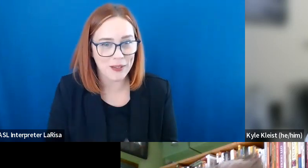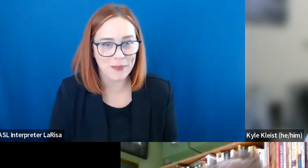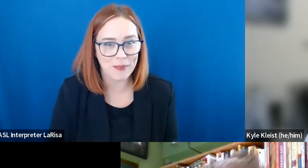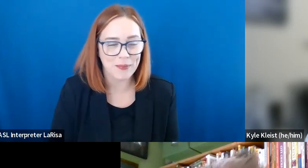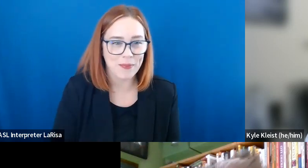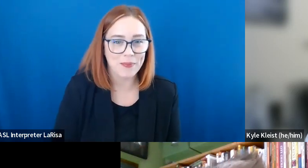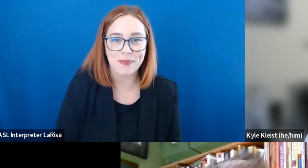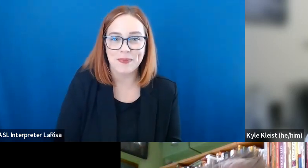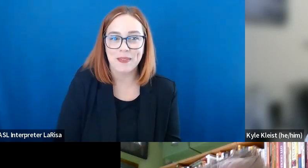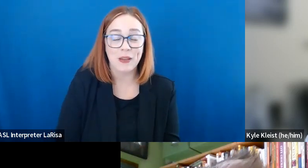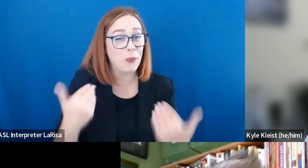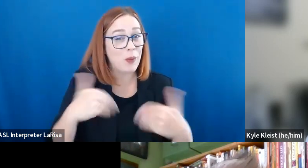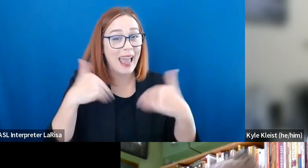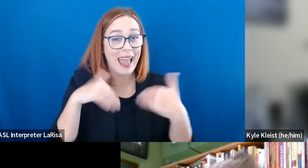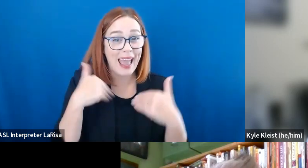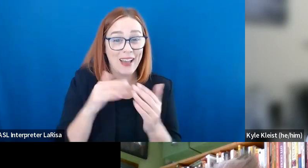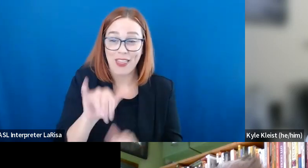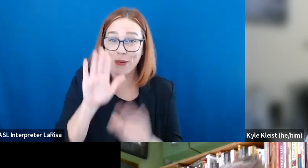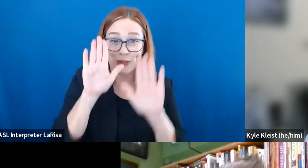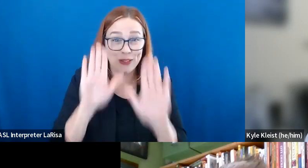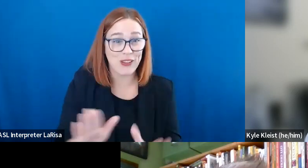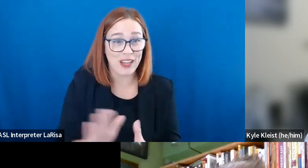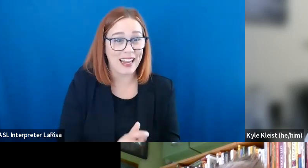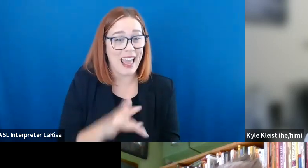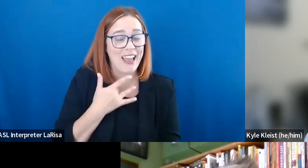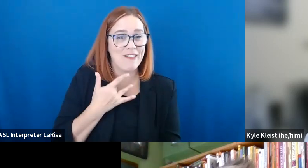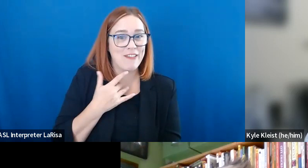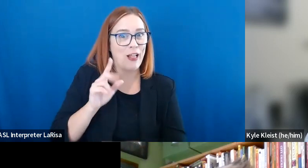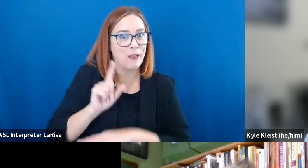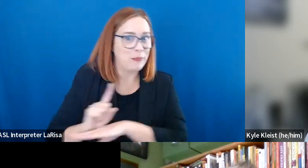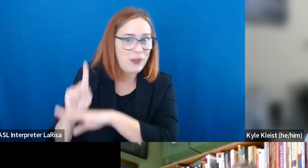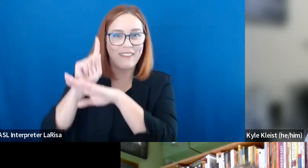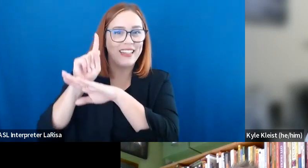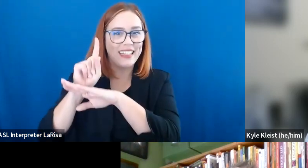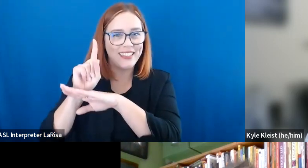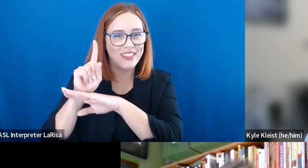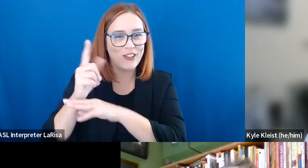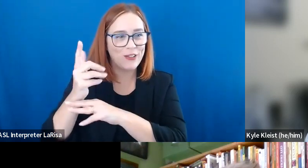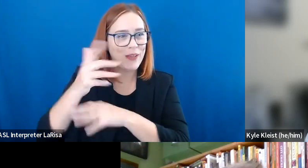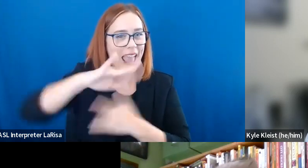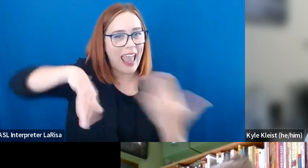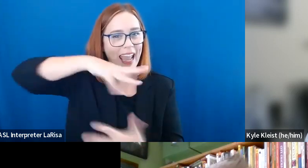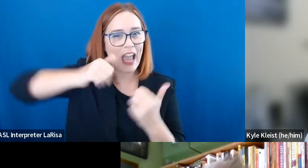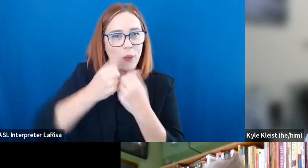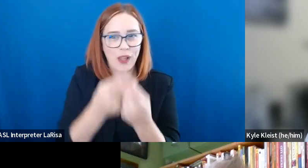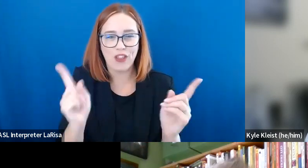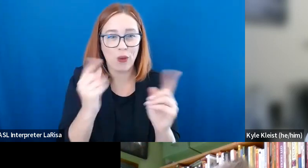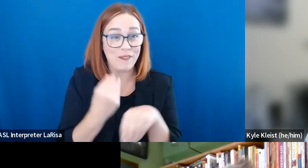know what else to say, but wow, that was great. I feel such a privilege to hang out with you guys virtually as it